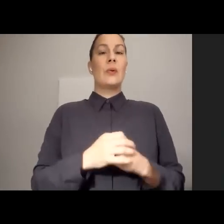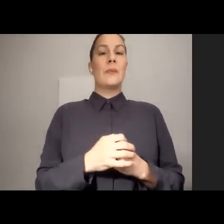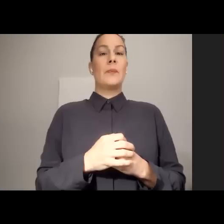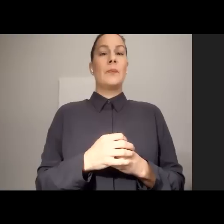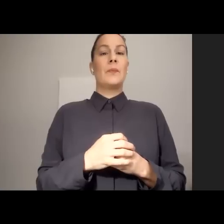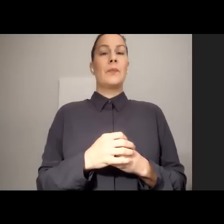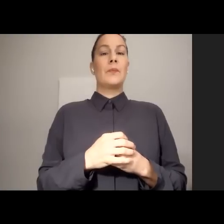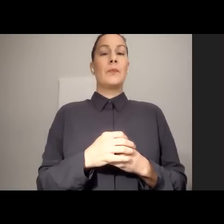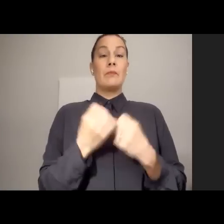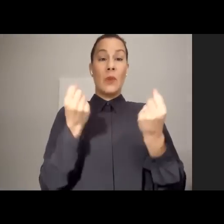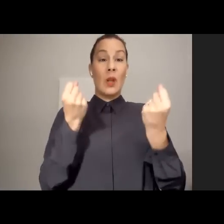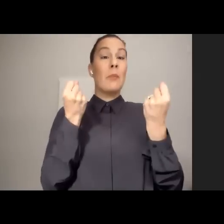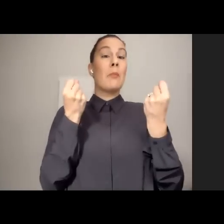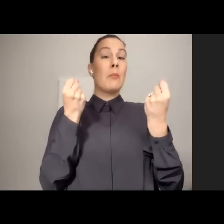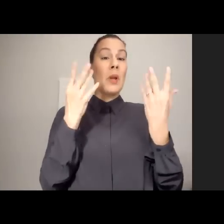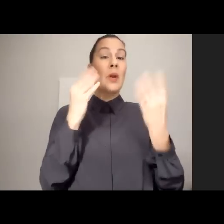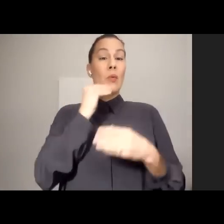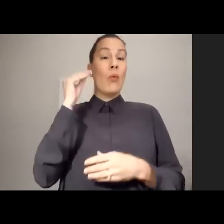homeless,